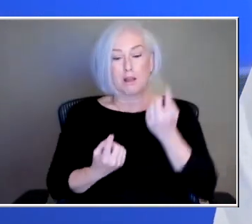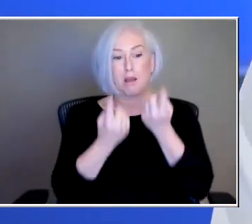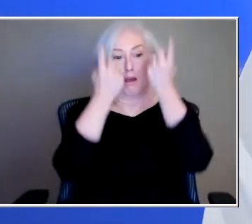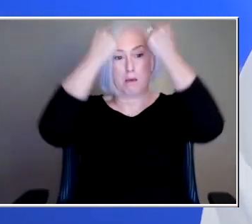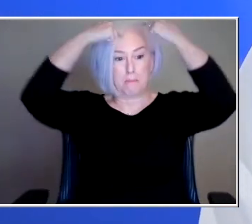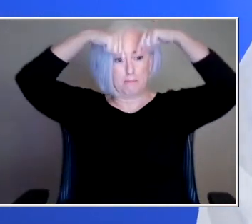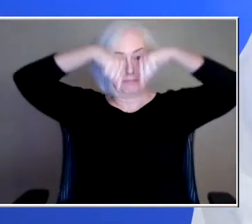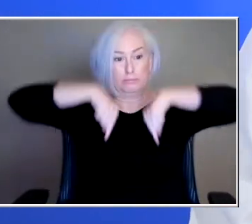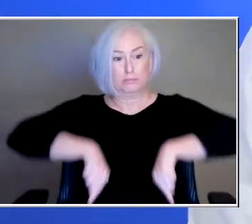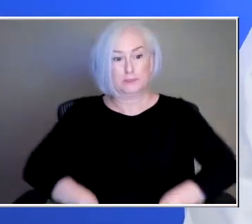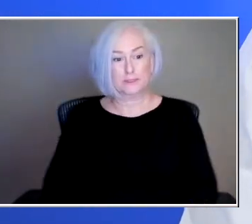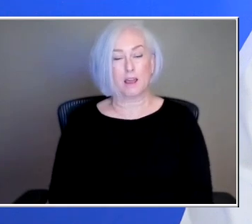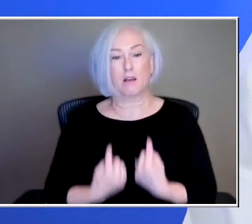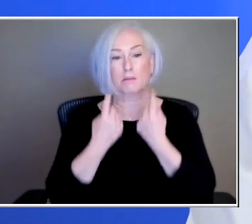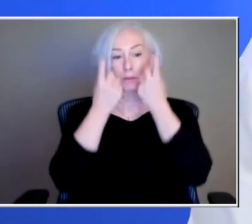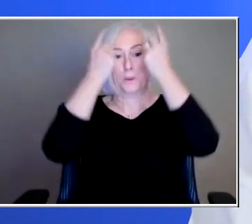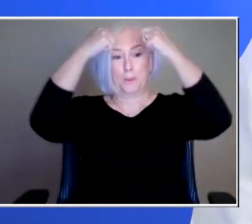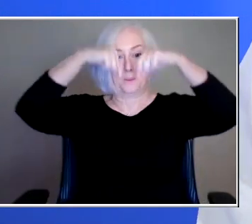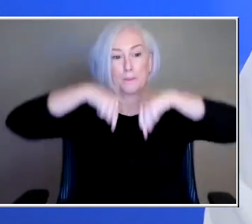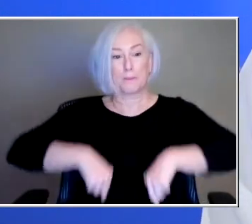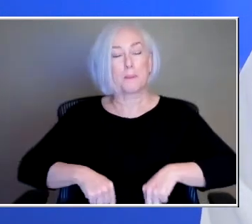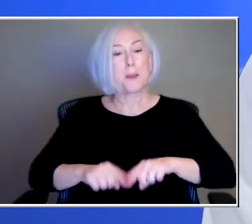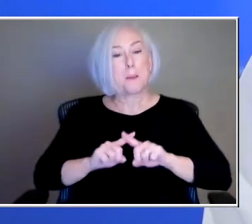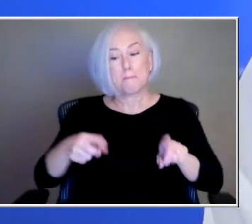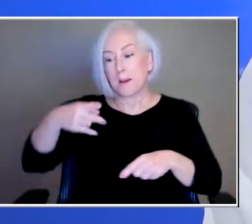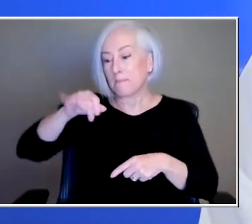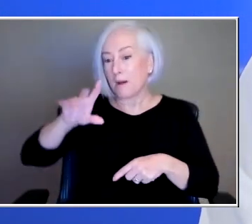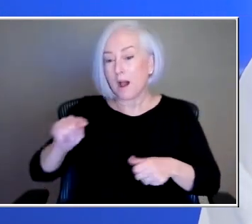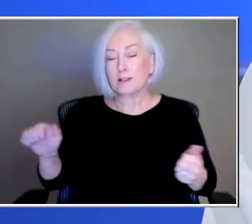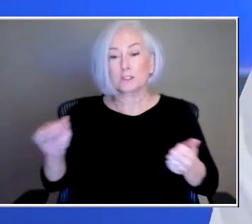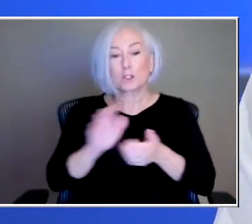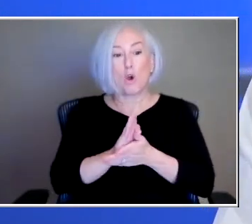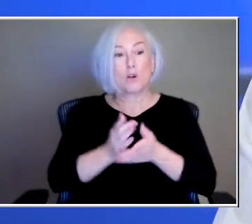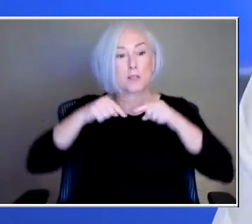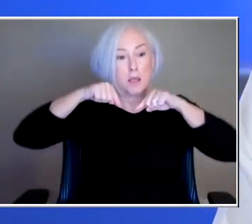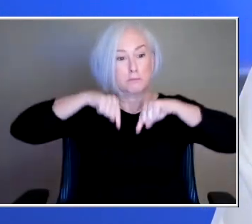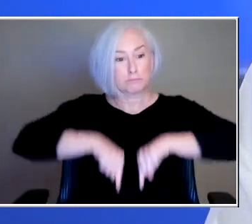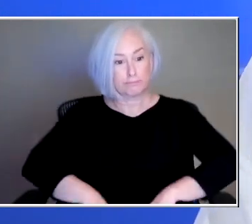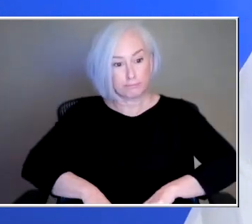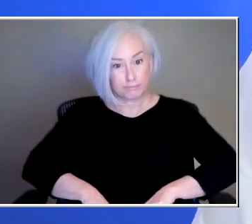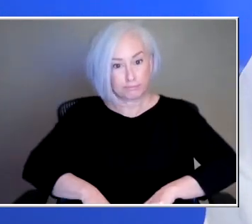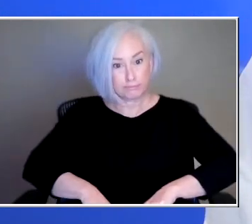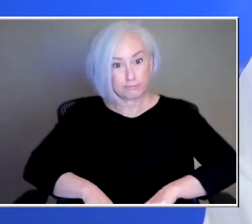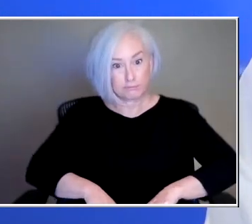little bit. Usually maybe 5, 10 beats per minute or so is normal. But with patients